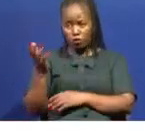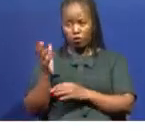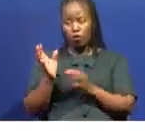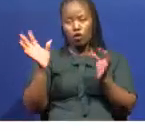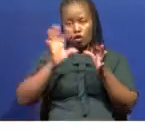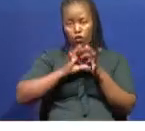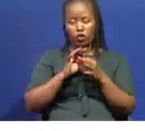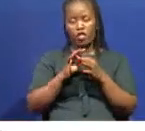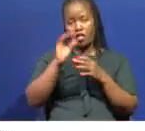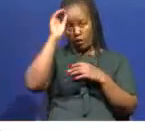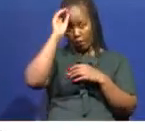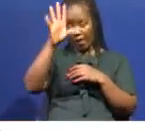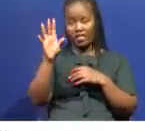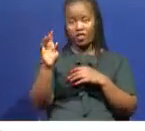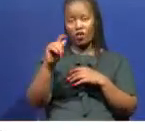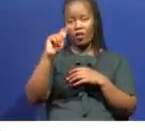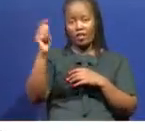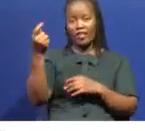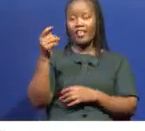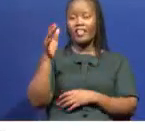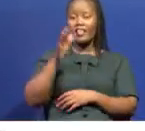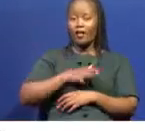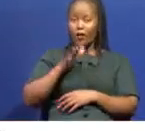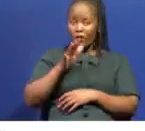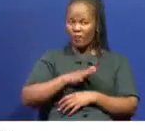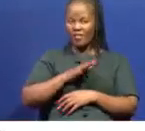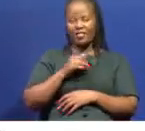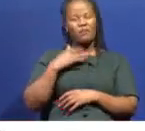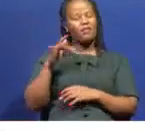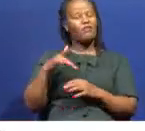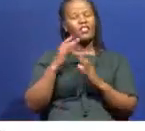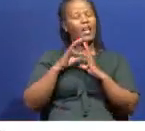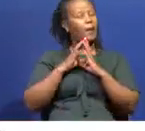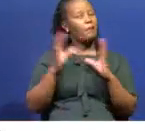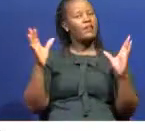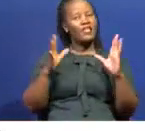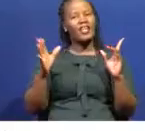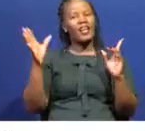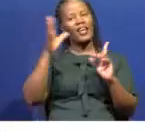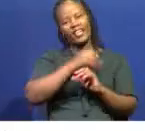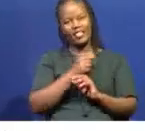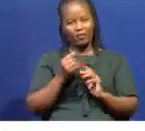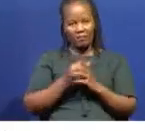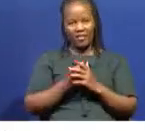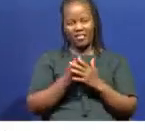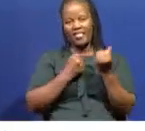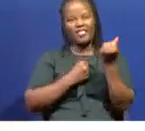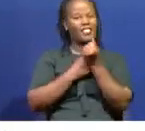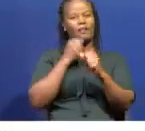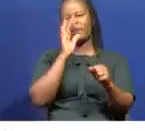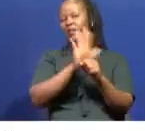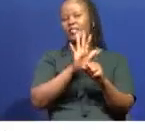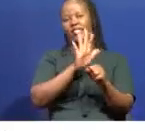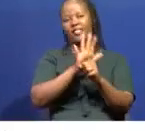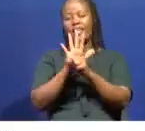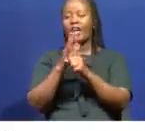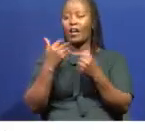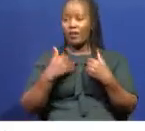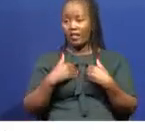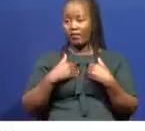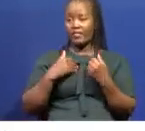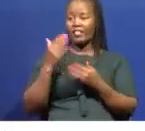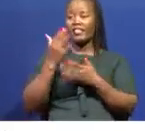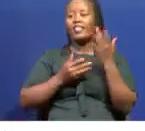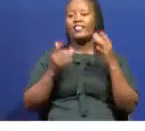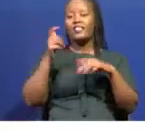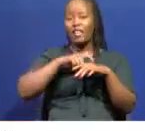Magical Kenya Ladies Open, that was a very big achievement for me. I had amazing support during that time. So sometimes the people behind the scene, they